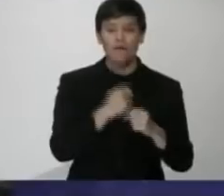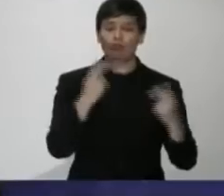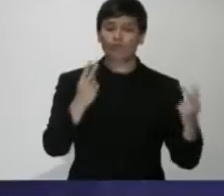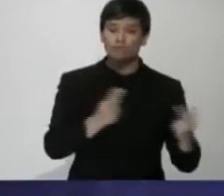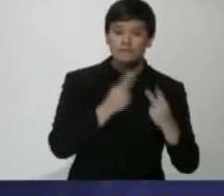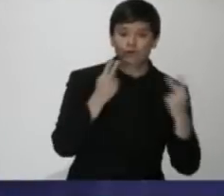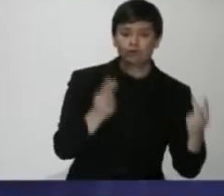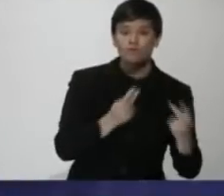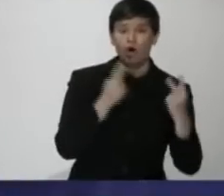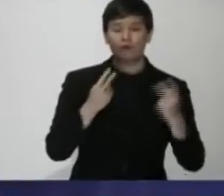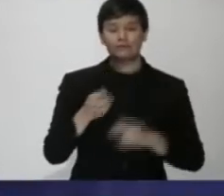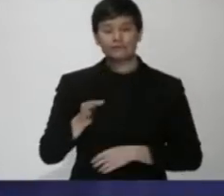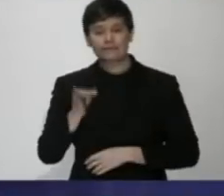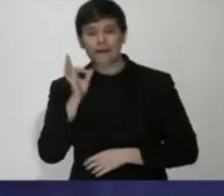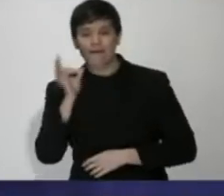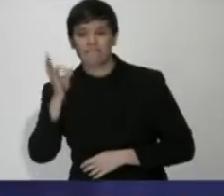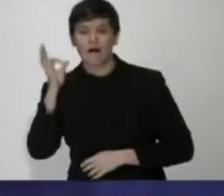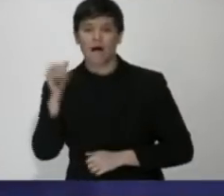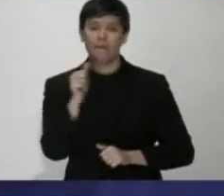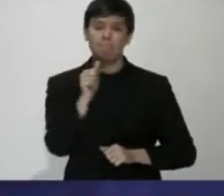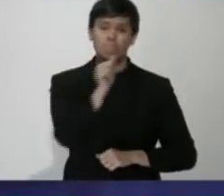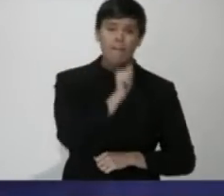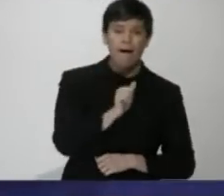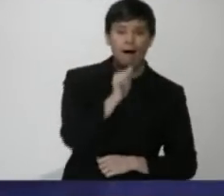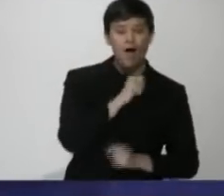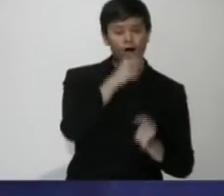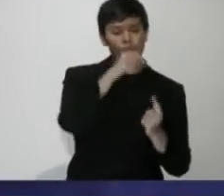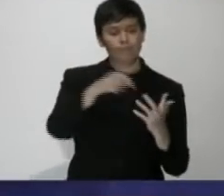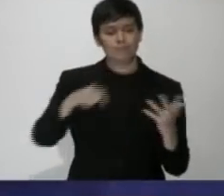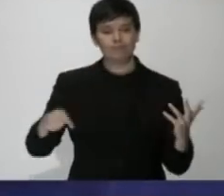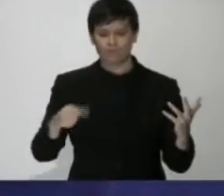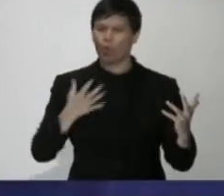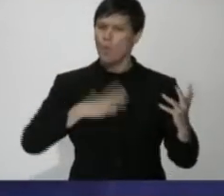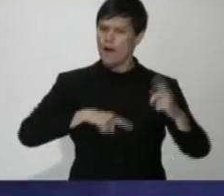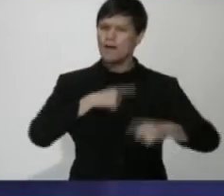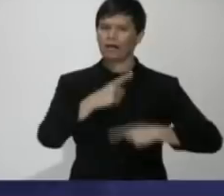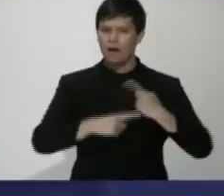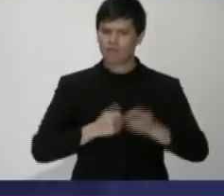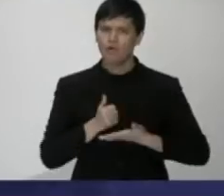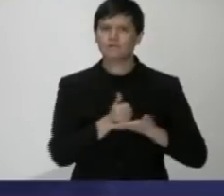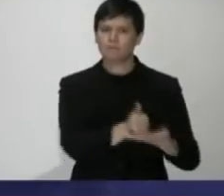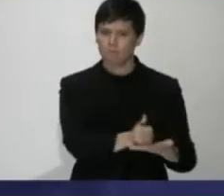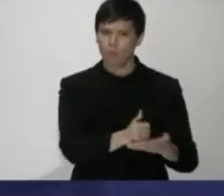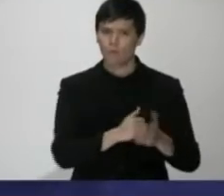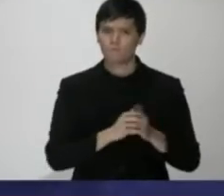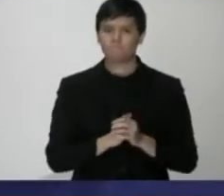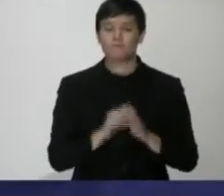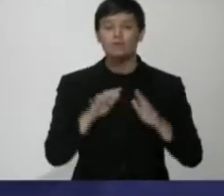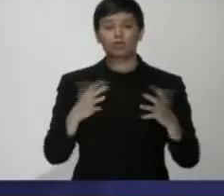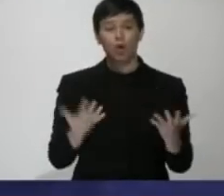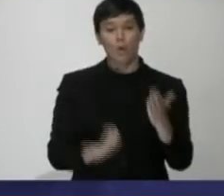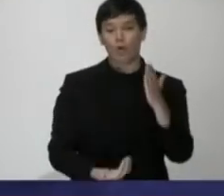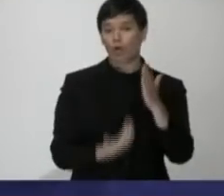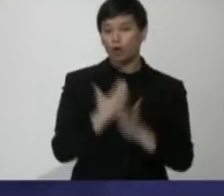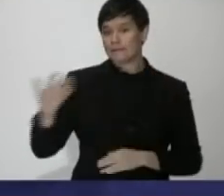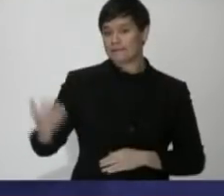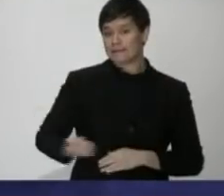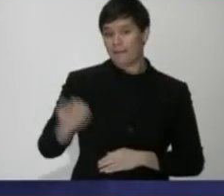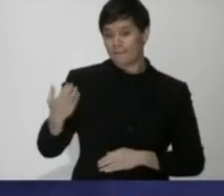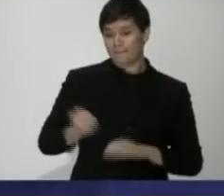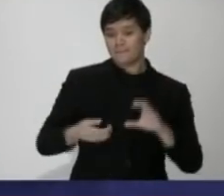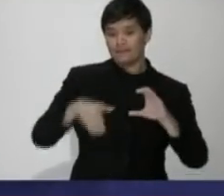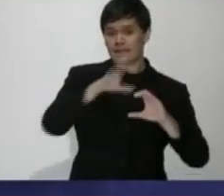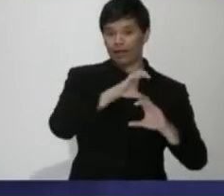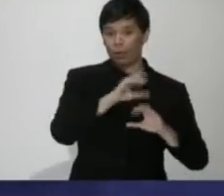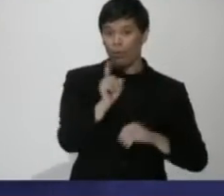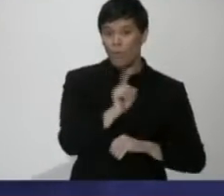want to make sure that we're helping these businesses as well. The new wage subsidy is for 2 weeks of support at the same rate as the